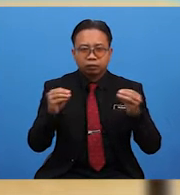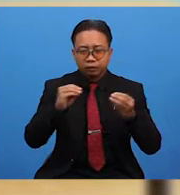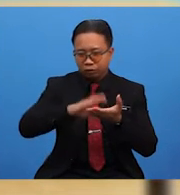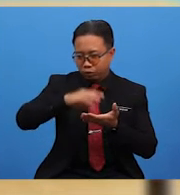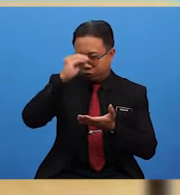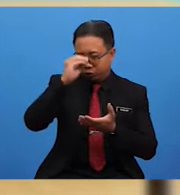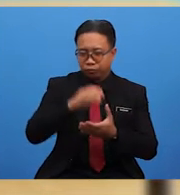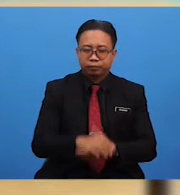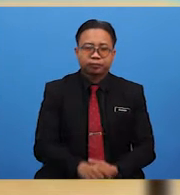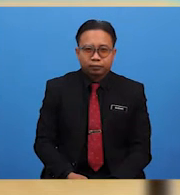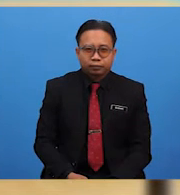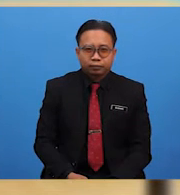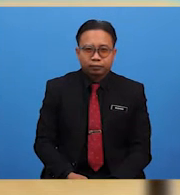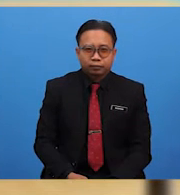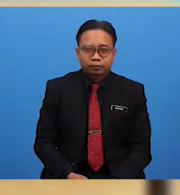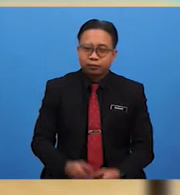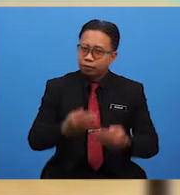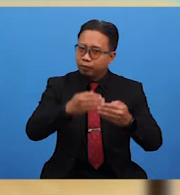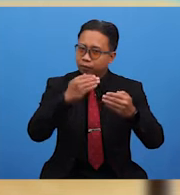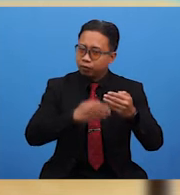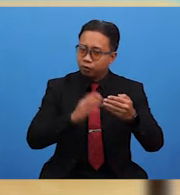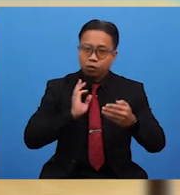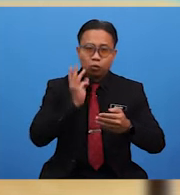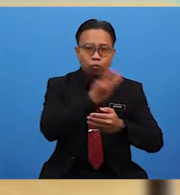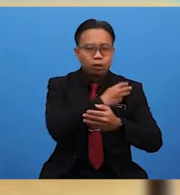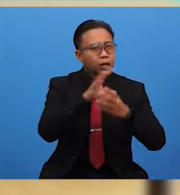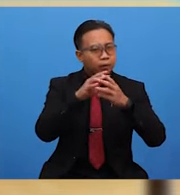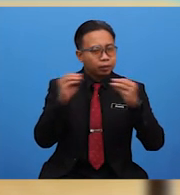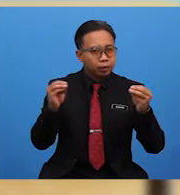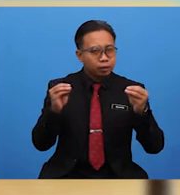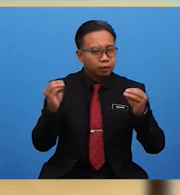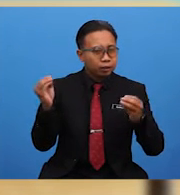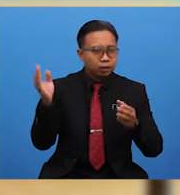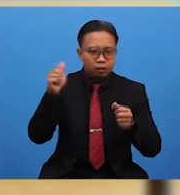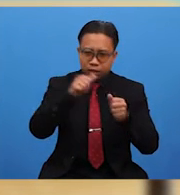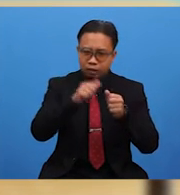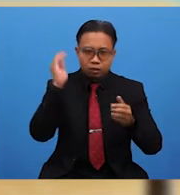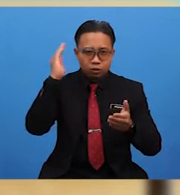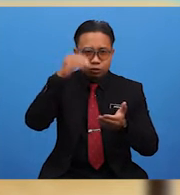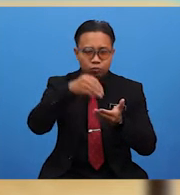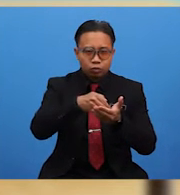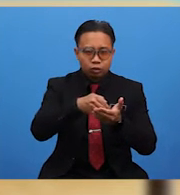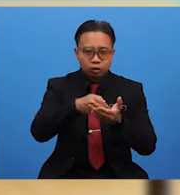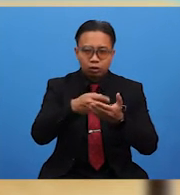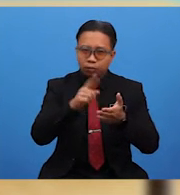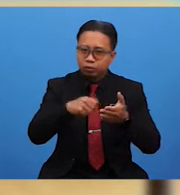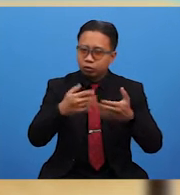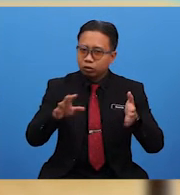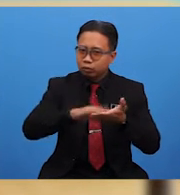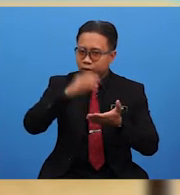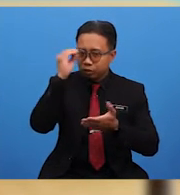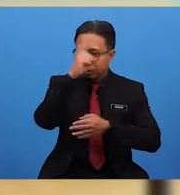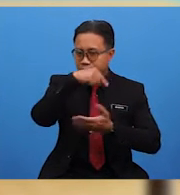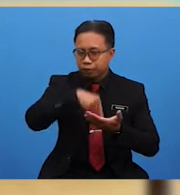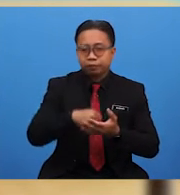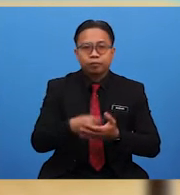of today's lesson. But before we end, let's recap what you have learned today.